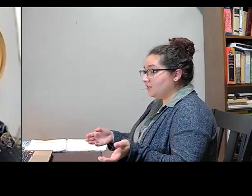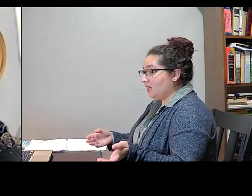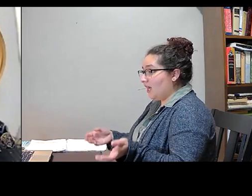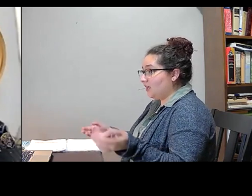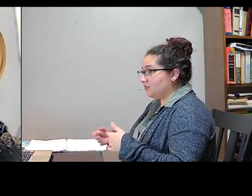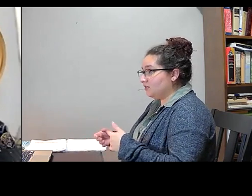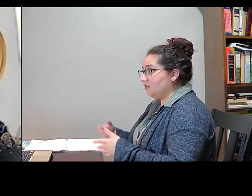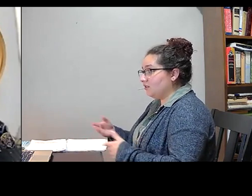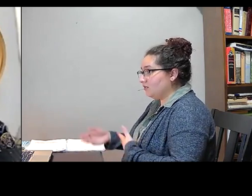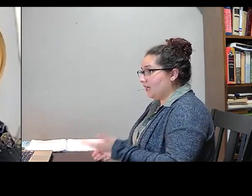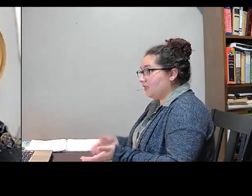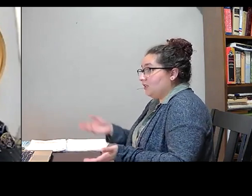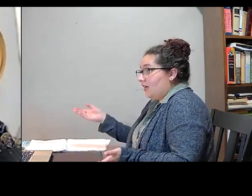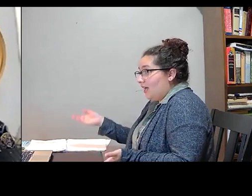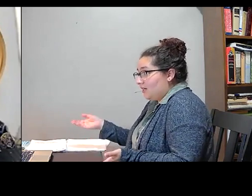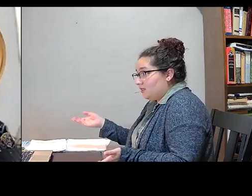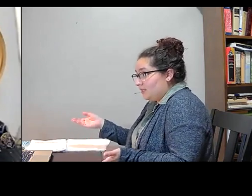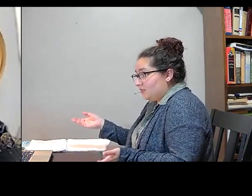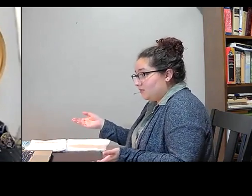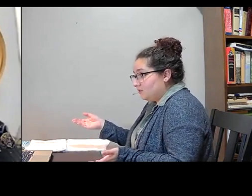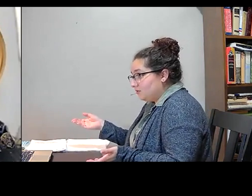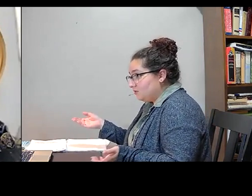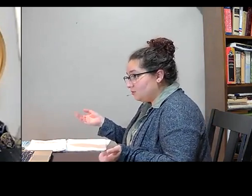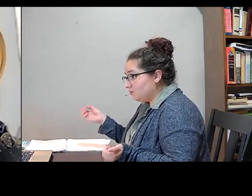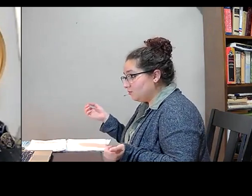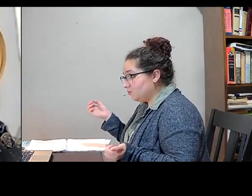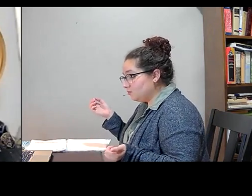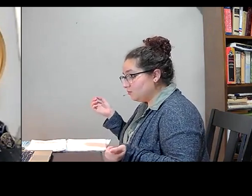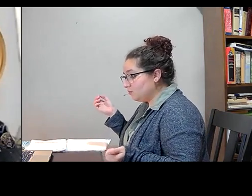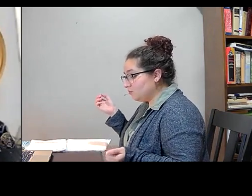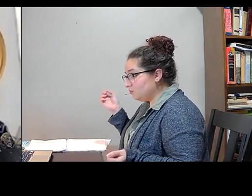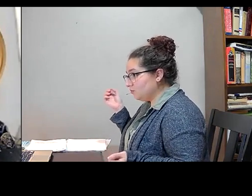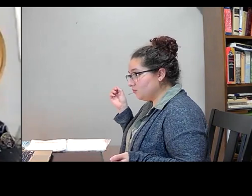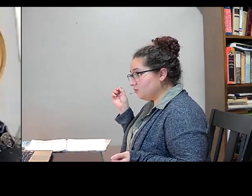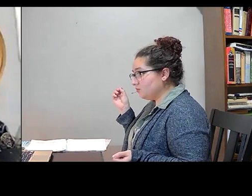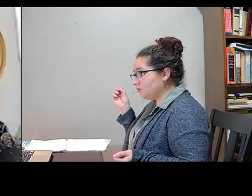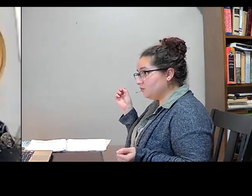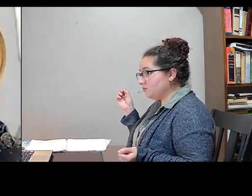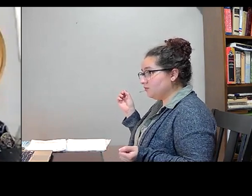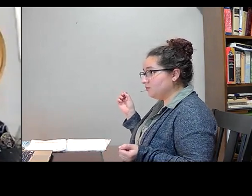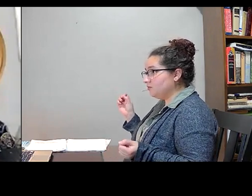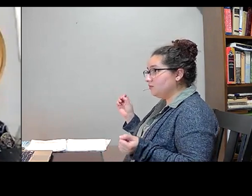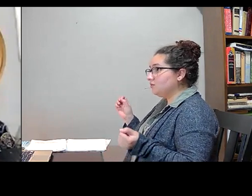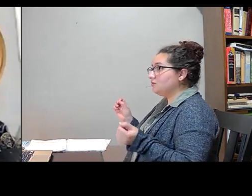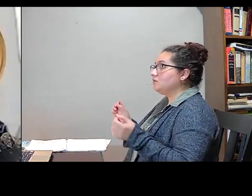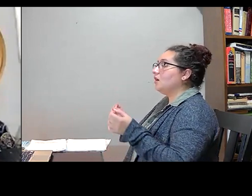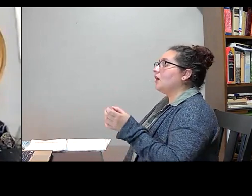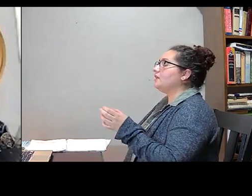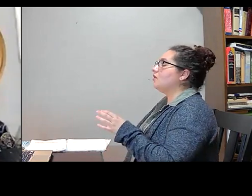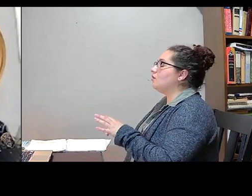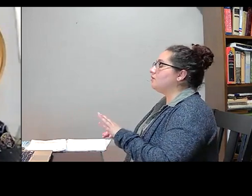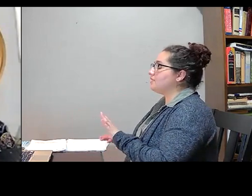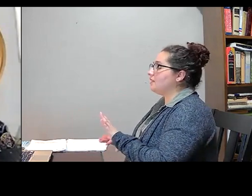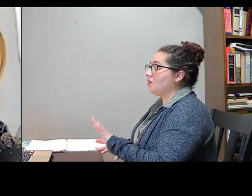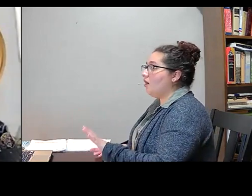could die, and it could look like an accident. You mean kill someone on accident to save our business? I